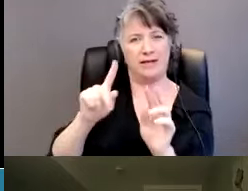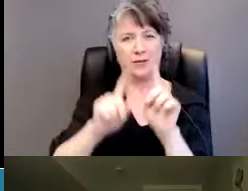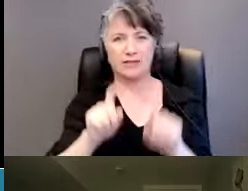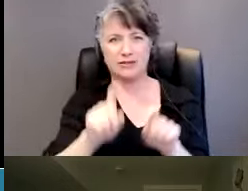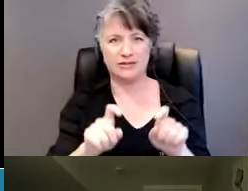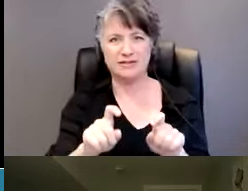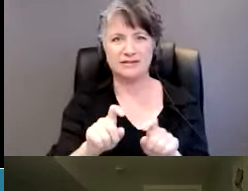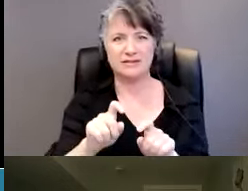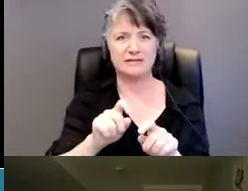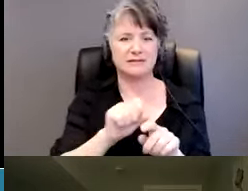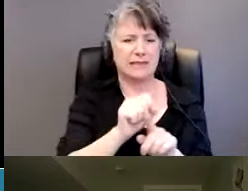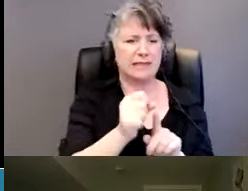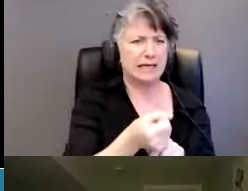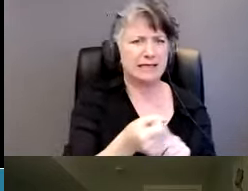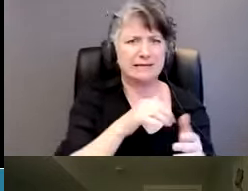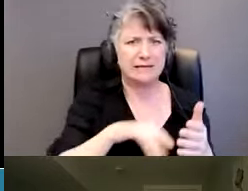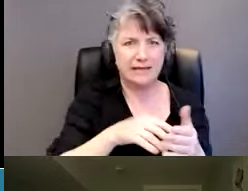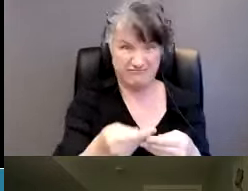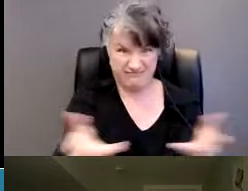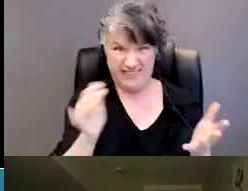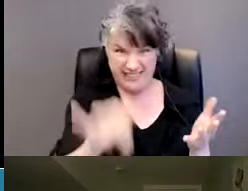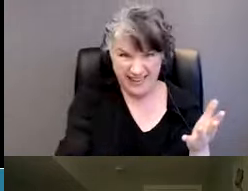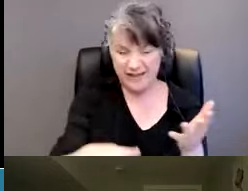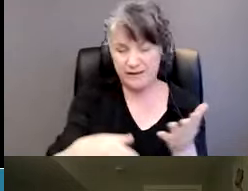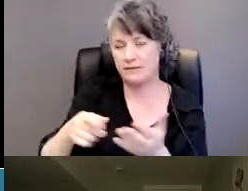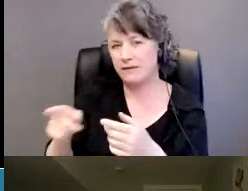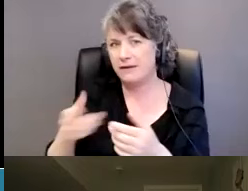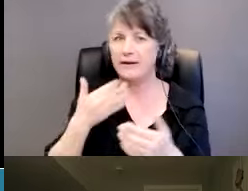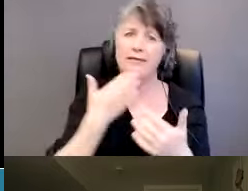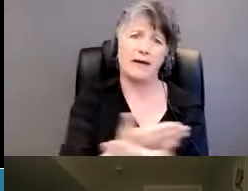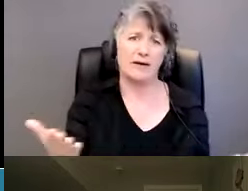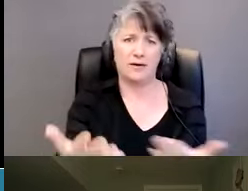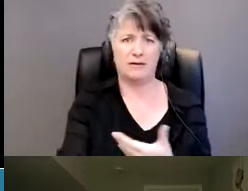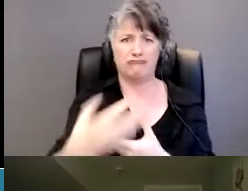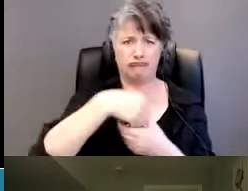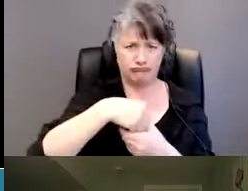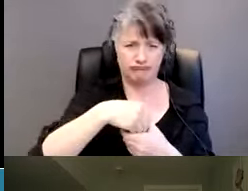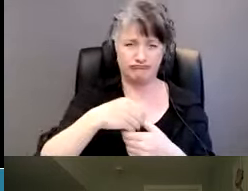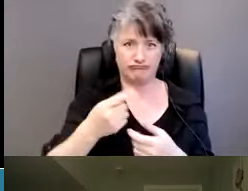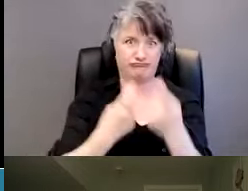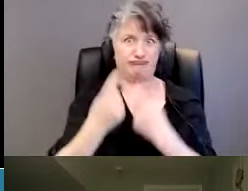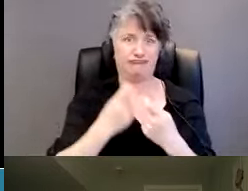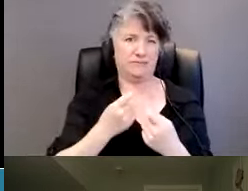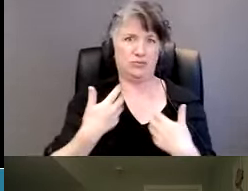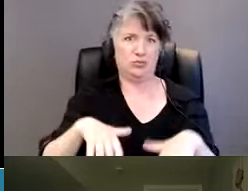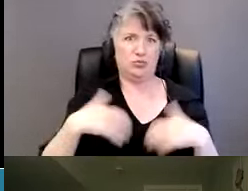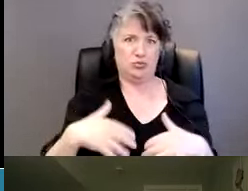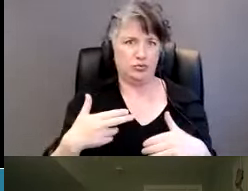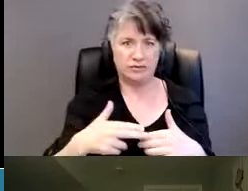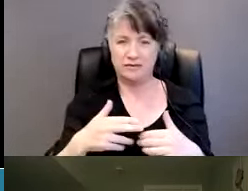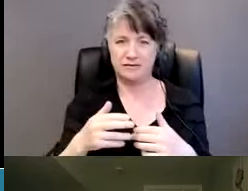versus having them in the chat box. And thank you all. There's excellent questions and participation. So I love to see everybody so